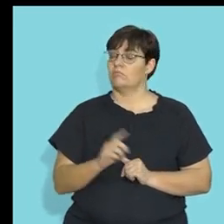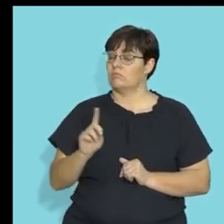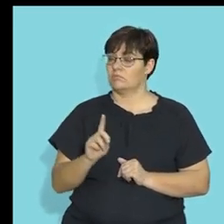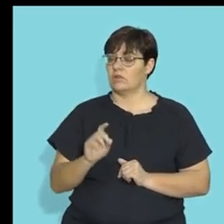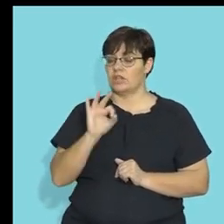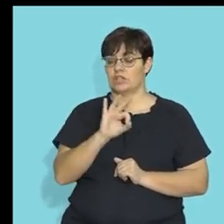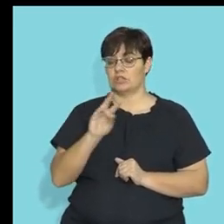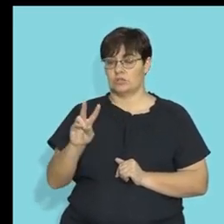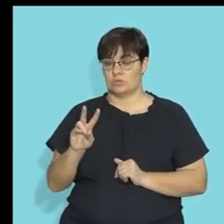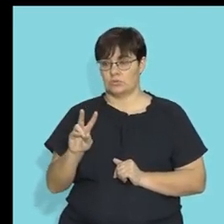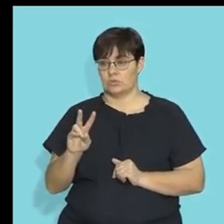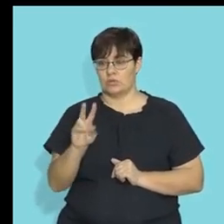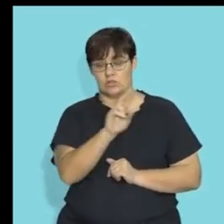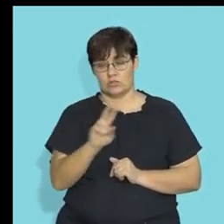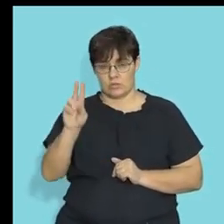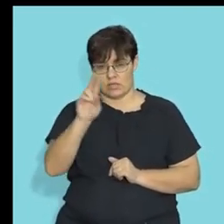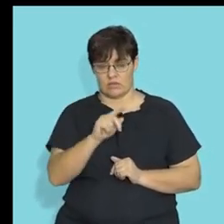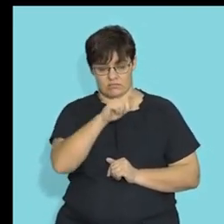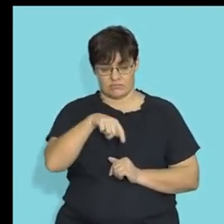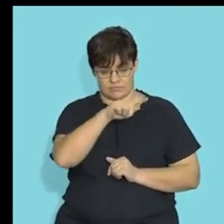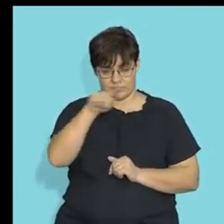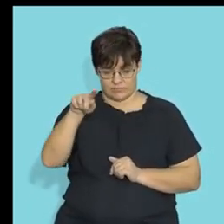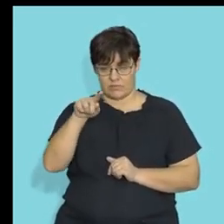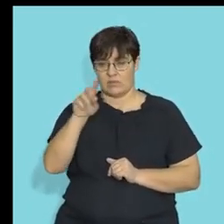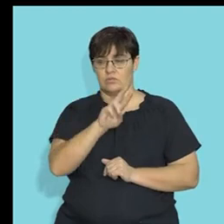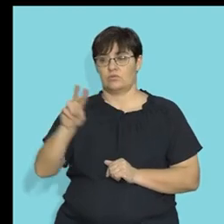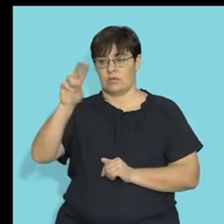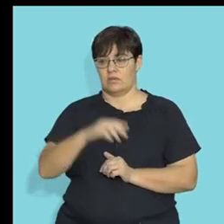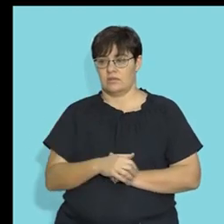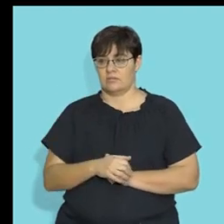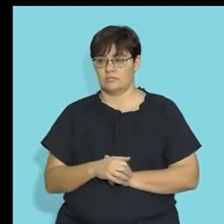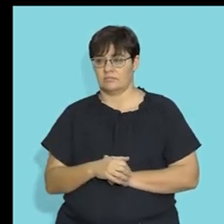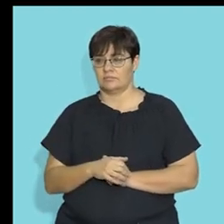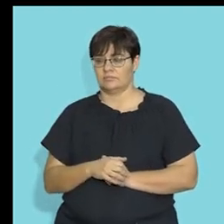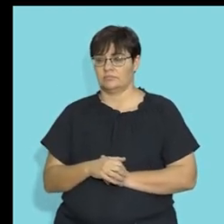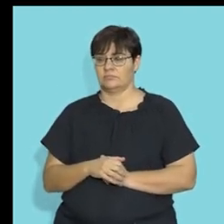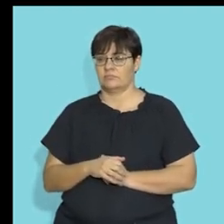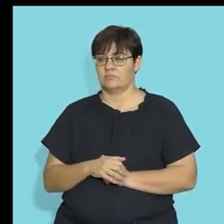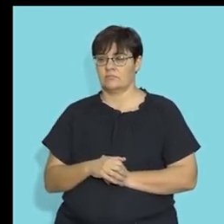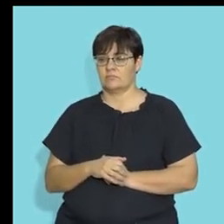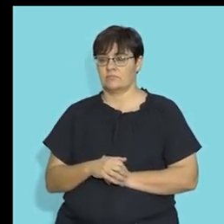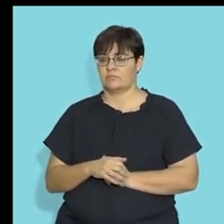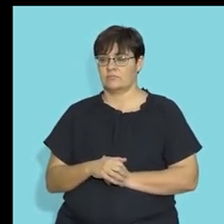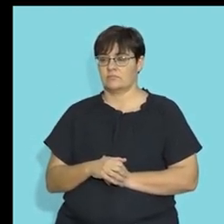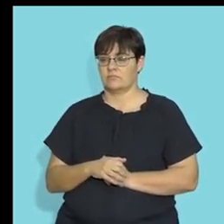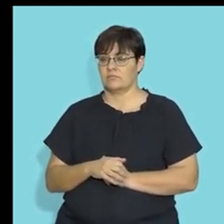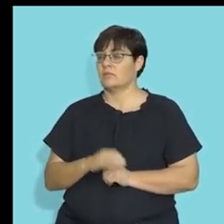PSRQ, it's going to be 32 squared, or the square root of 32 squared,